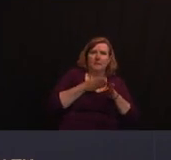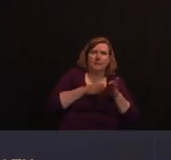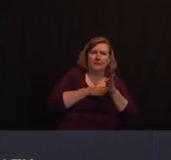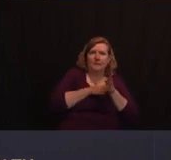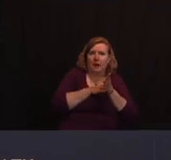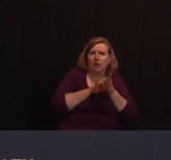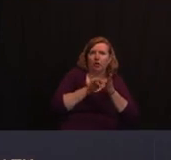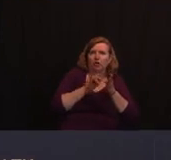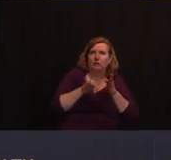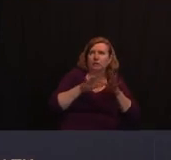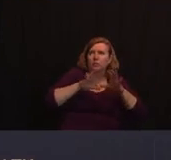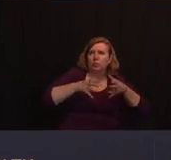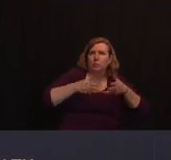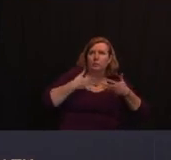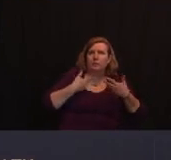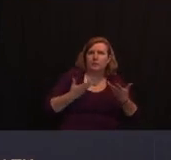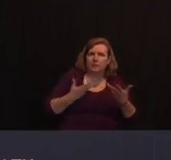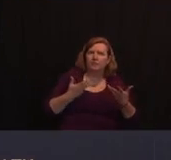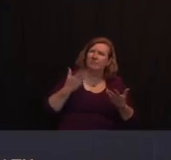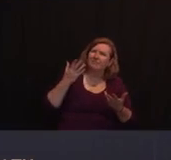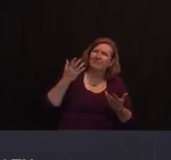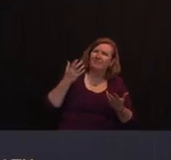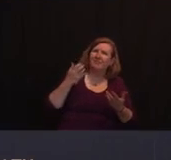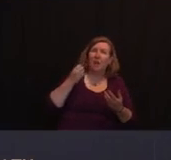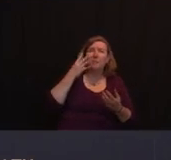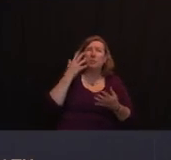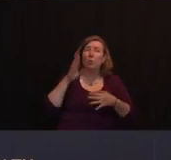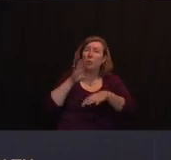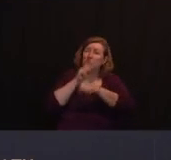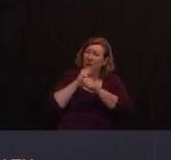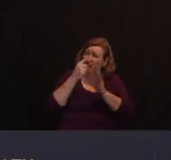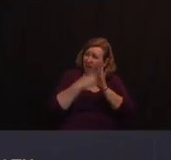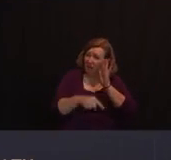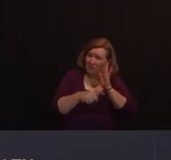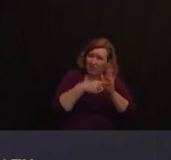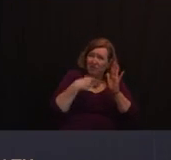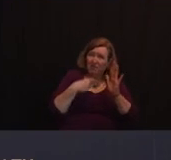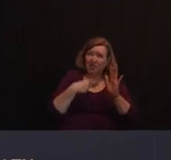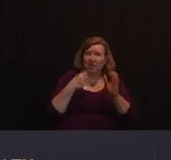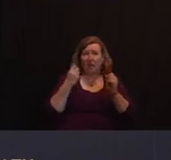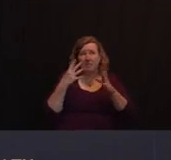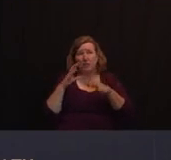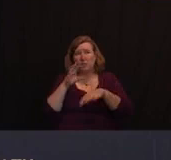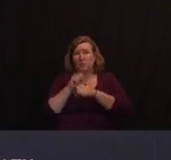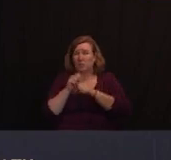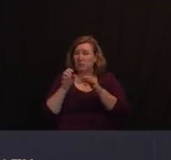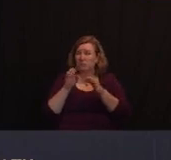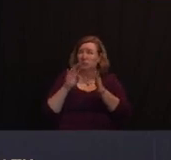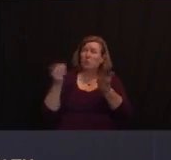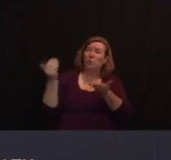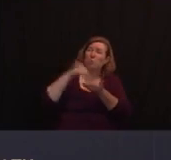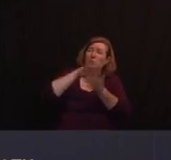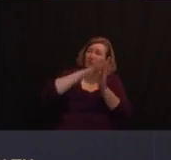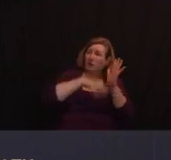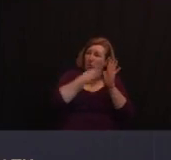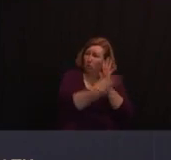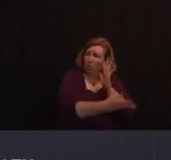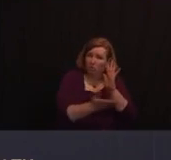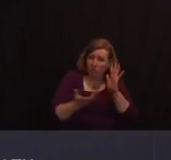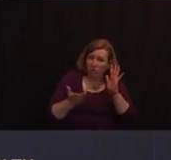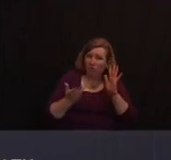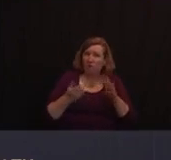been canceled, and how many have been rescheduled? And how is this working? When somebody gets a canceled appointment, do they go to the back of the